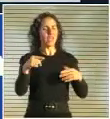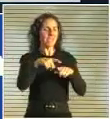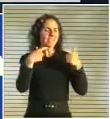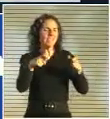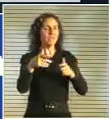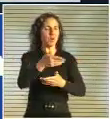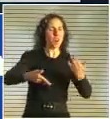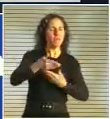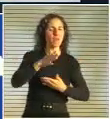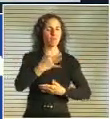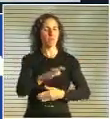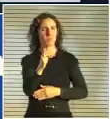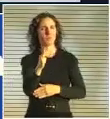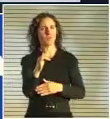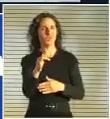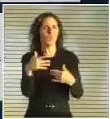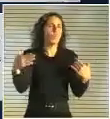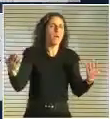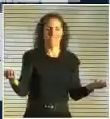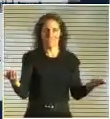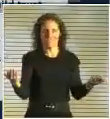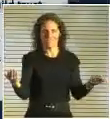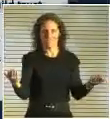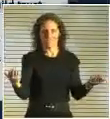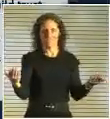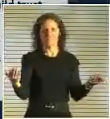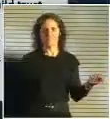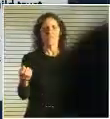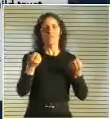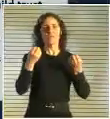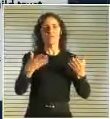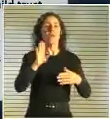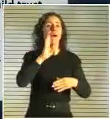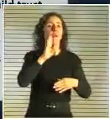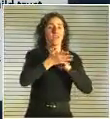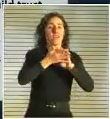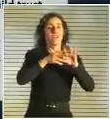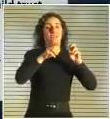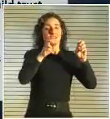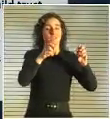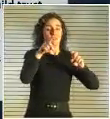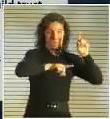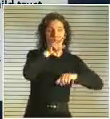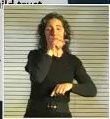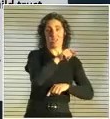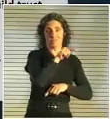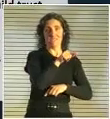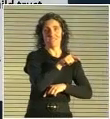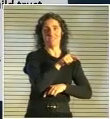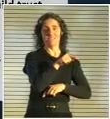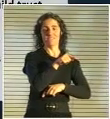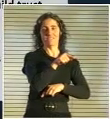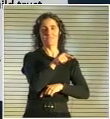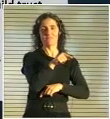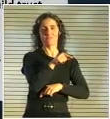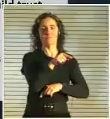this industry collaboration? I mentioned systemic bottlenecks. It could be, for example, that your labor chains are